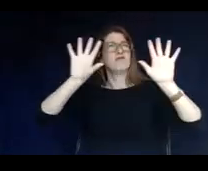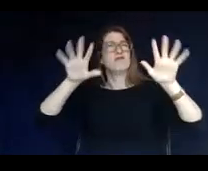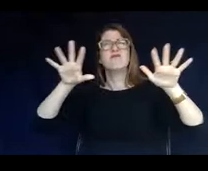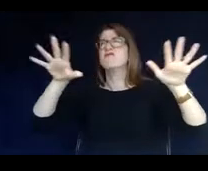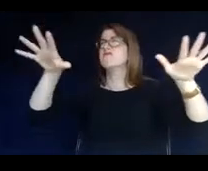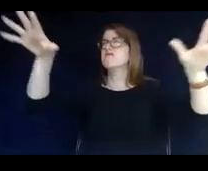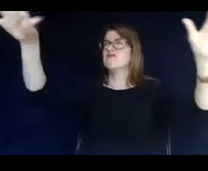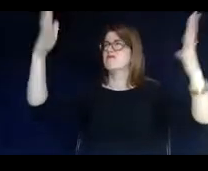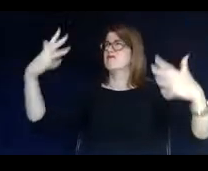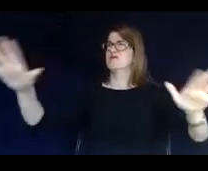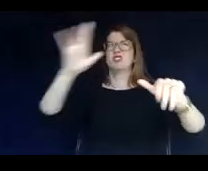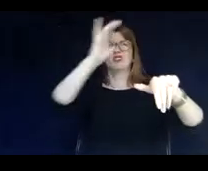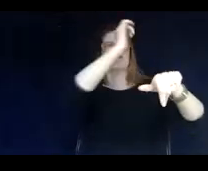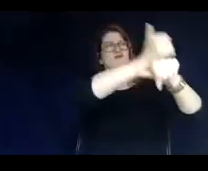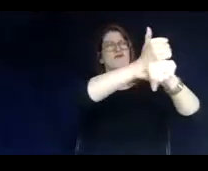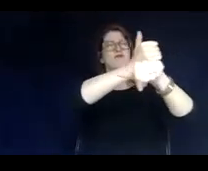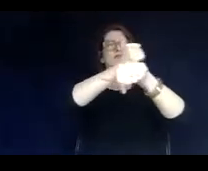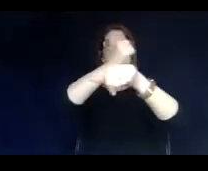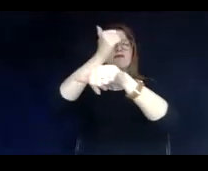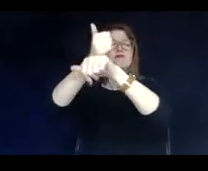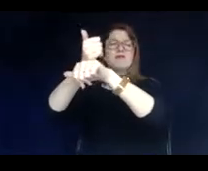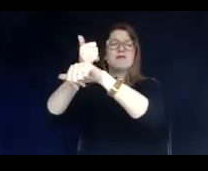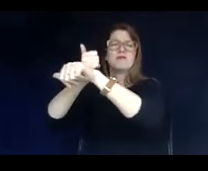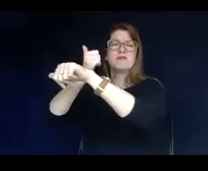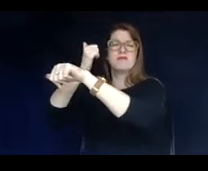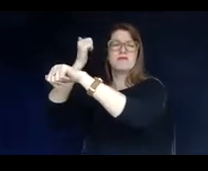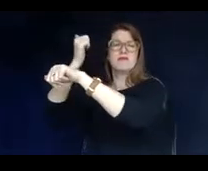100 billion galaxies are born.